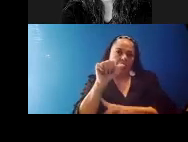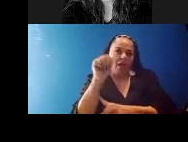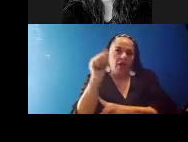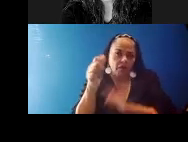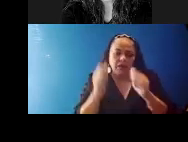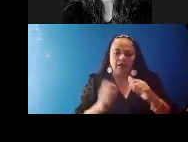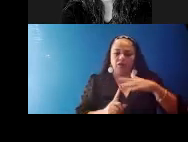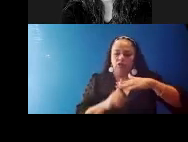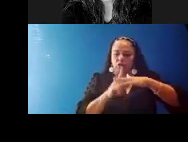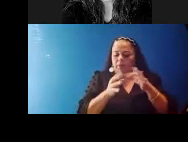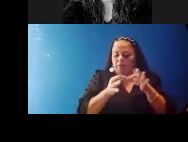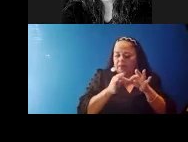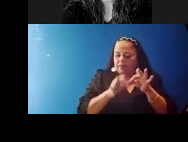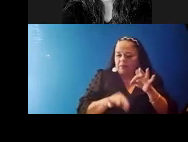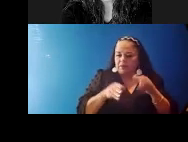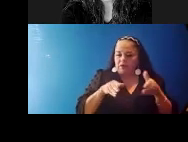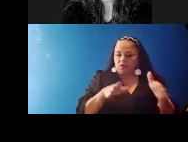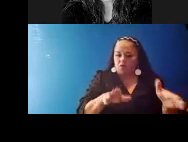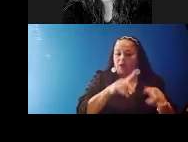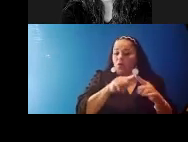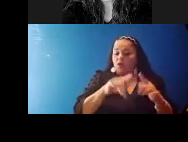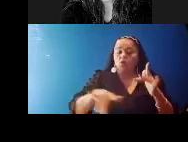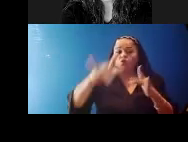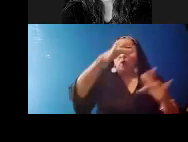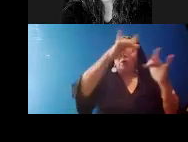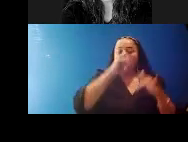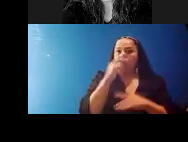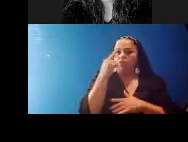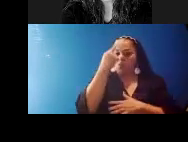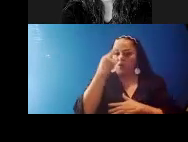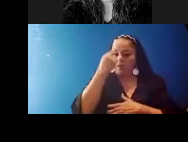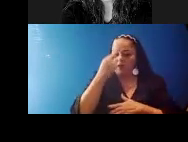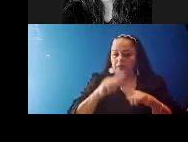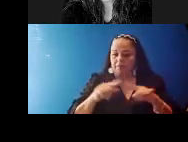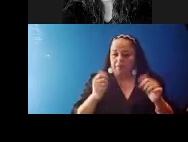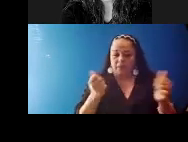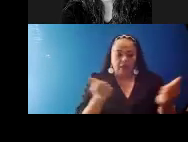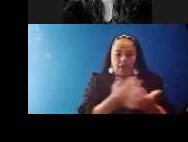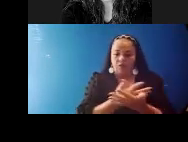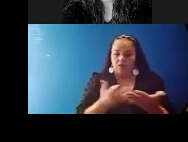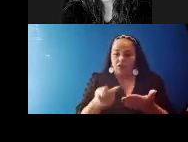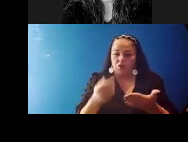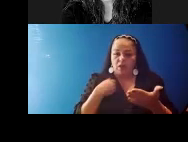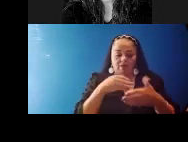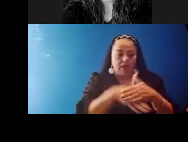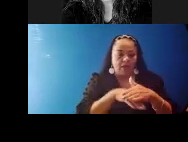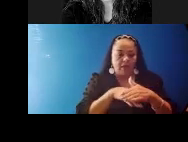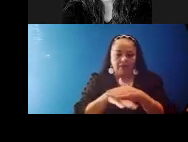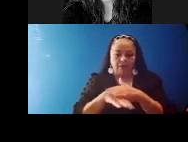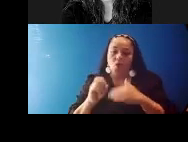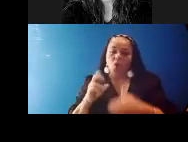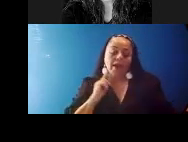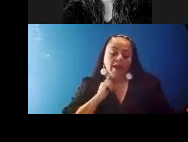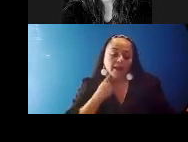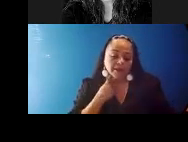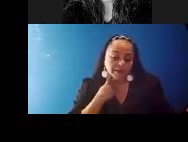most simplistic ways. Even when you travel, you may not realize or ever think that you have an accent. It's everyone else that has an accent until you go